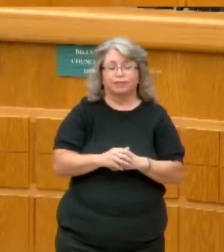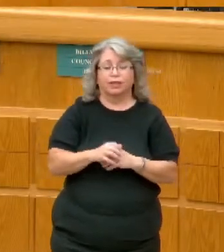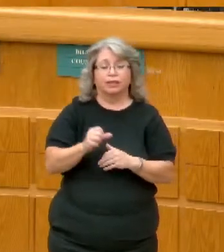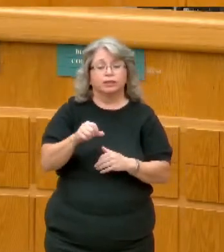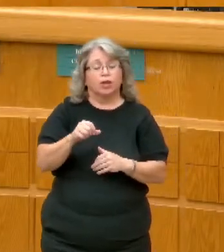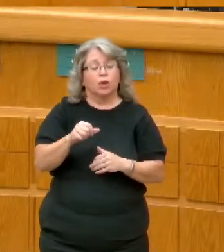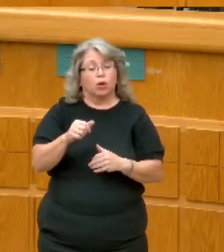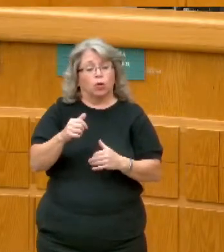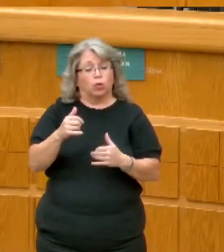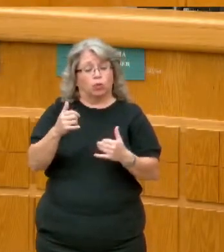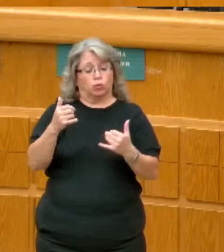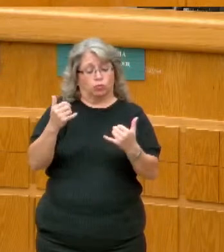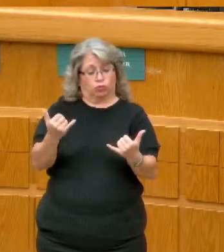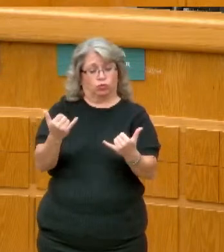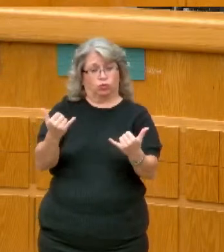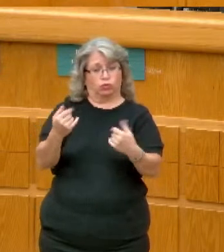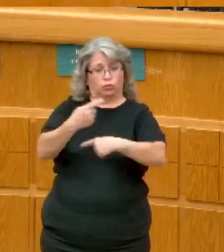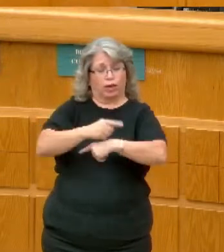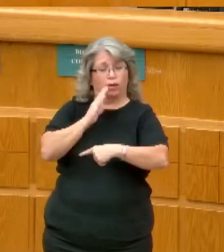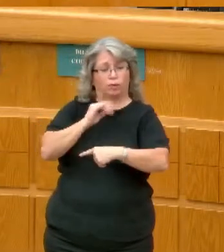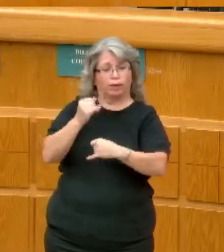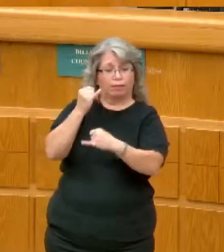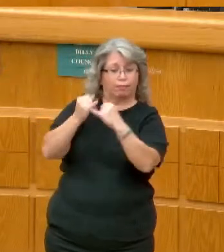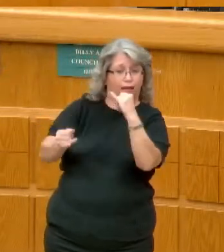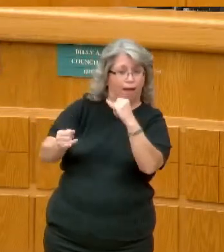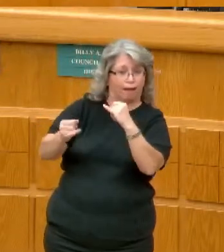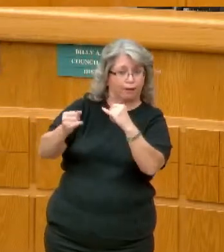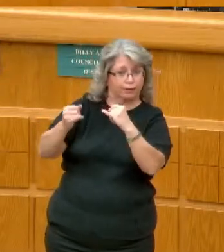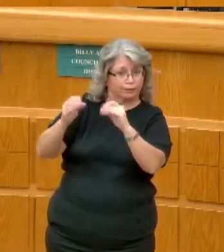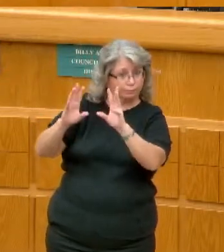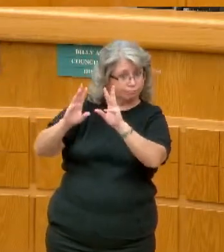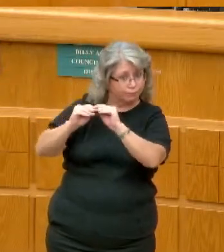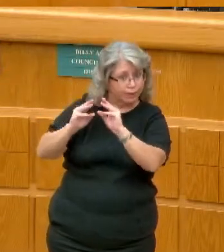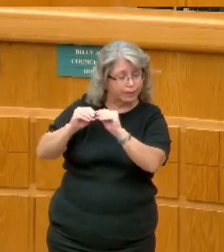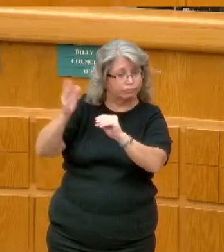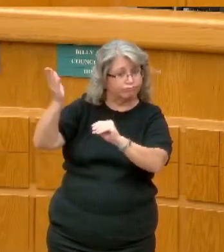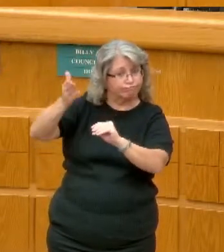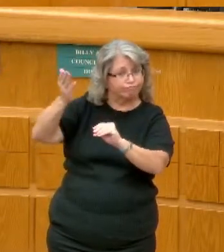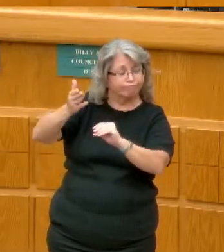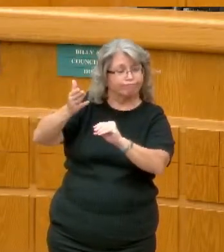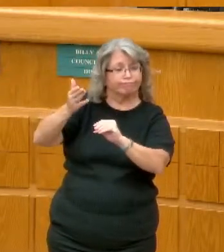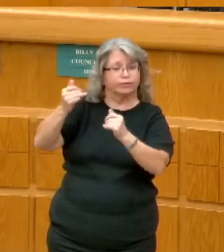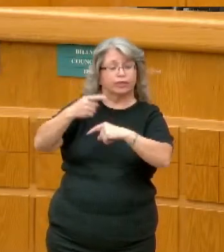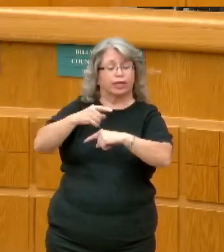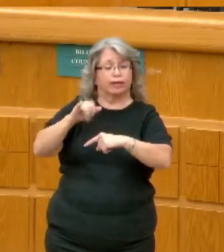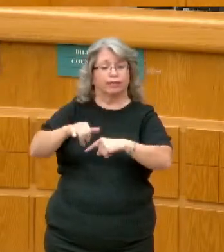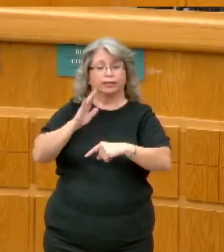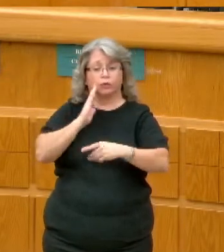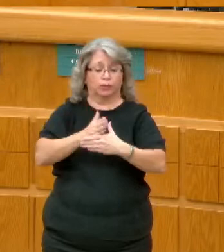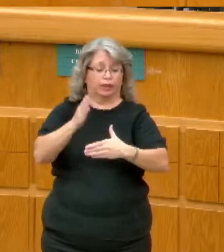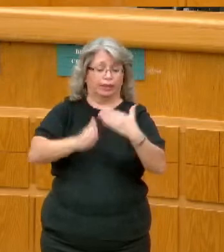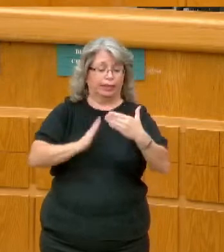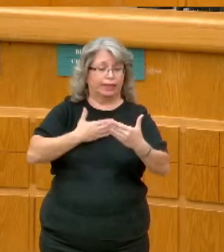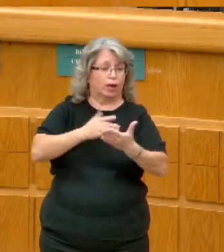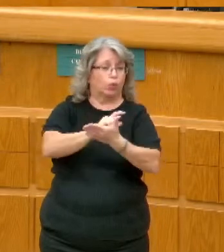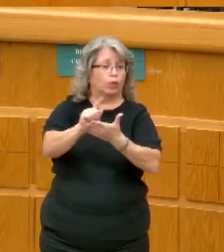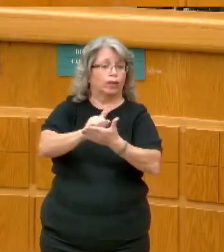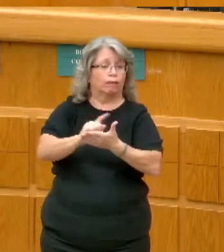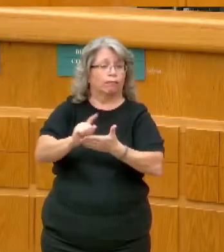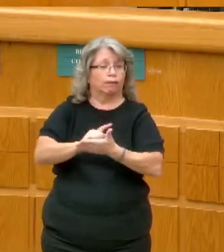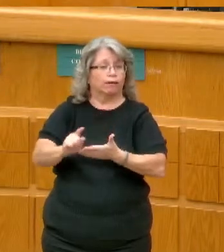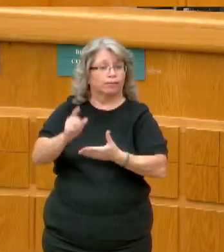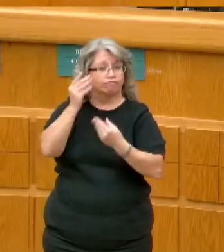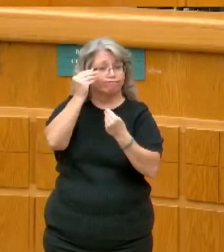be the last briefing today, so it's going to conclude our weekly COVID-19 Omicron briefing.